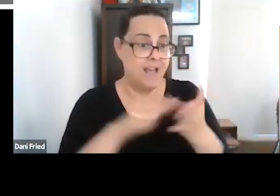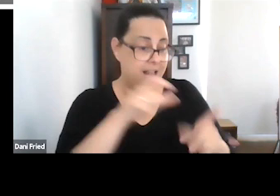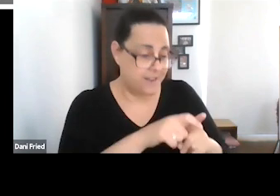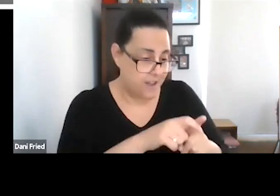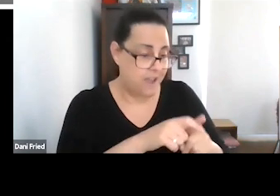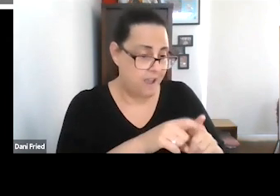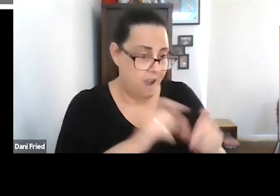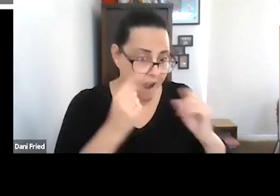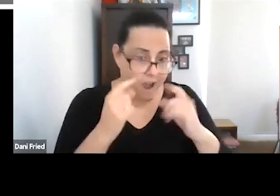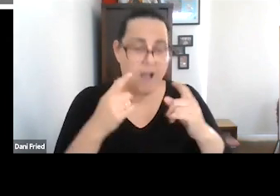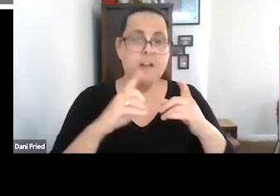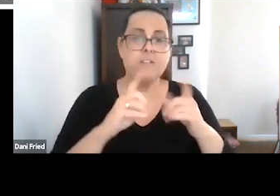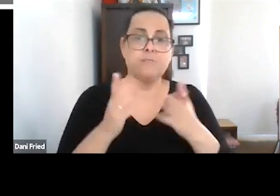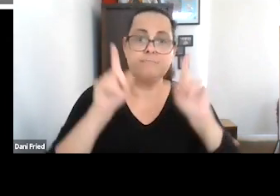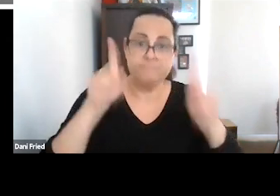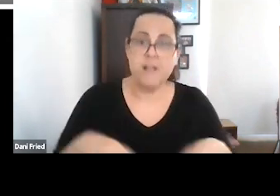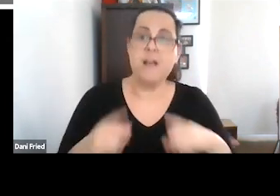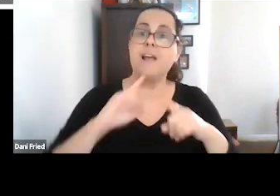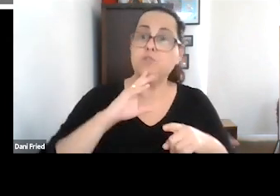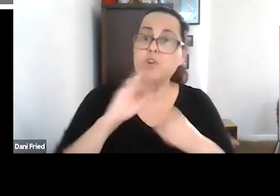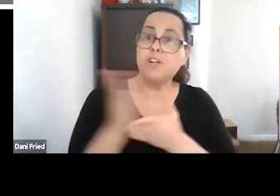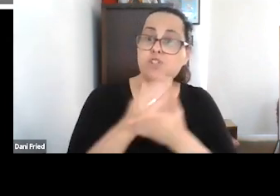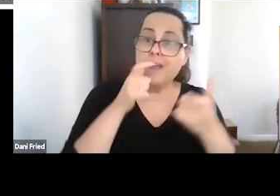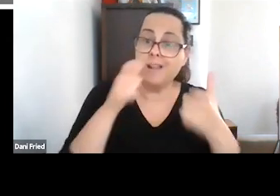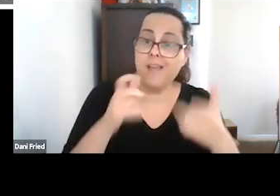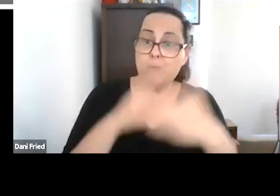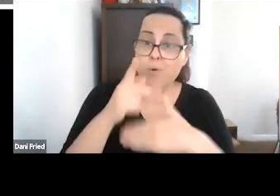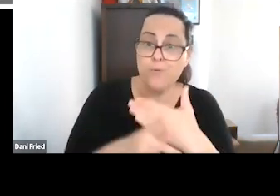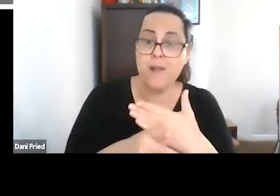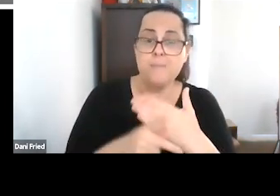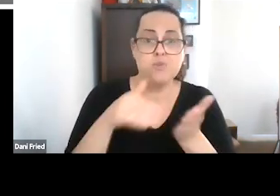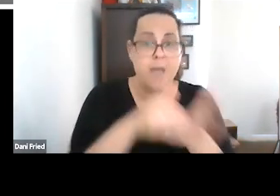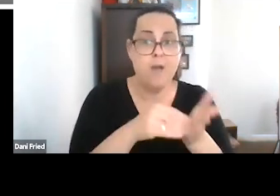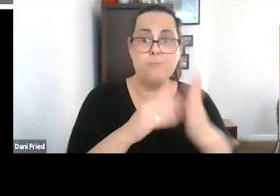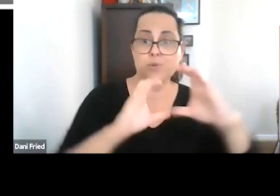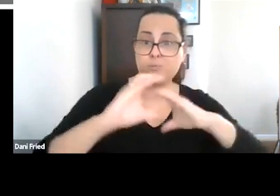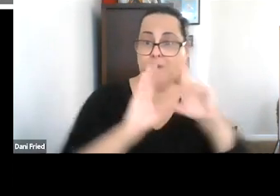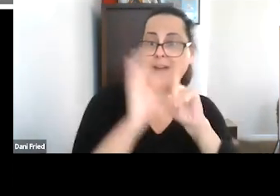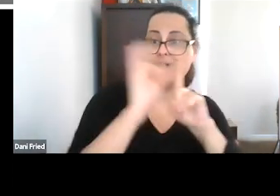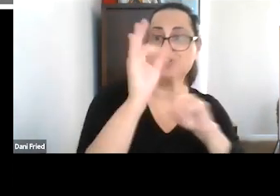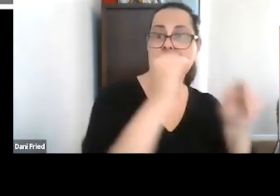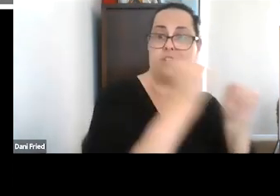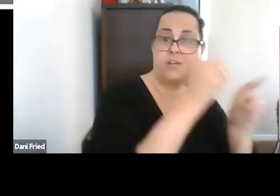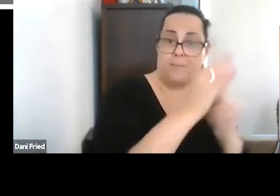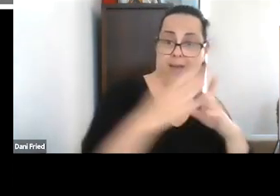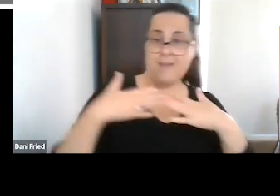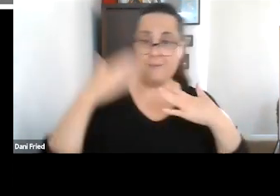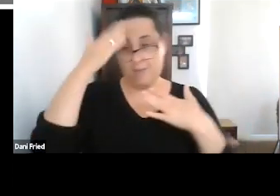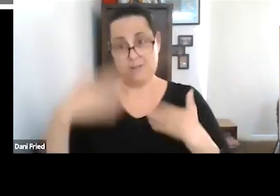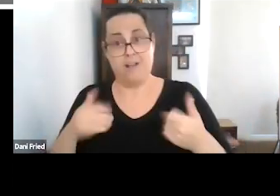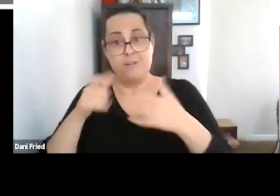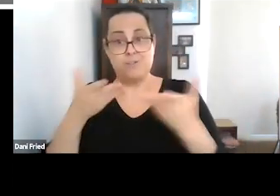you know, using electronic shared care programs to help better communication between GPs and the mental health services.